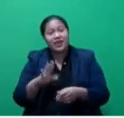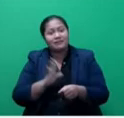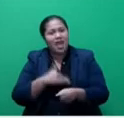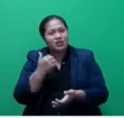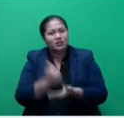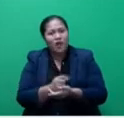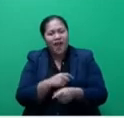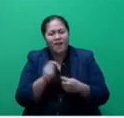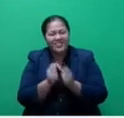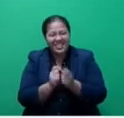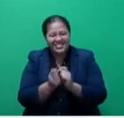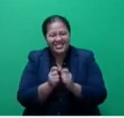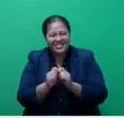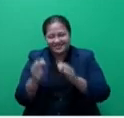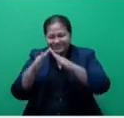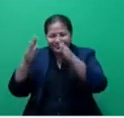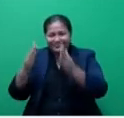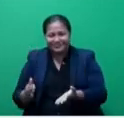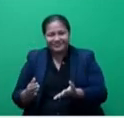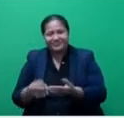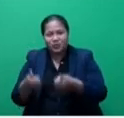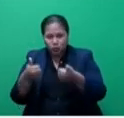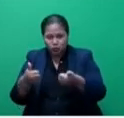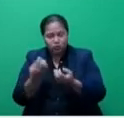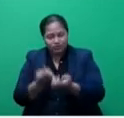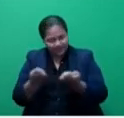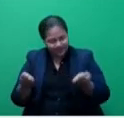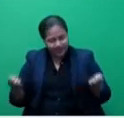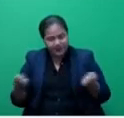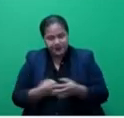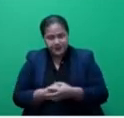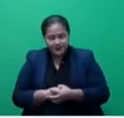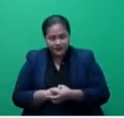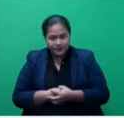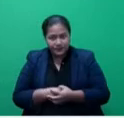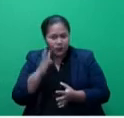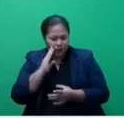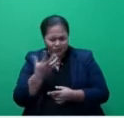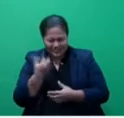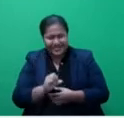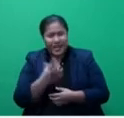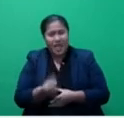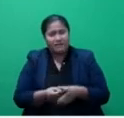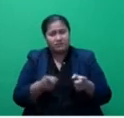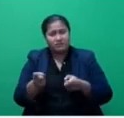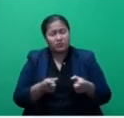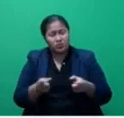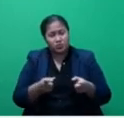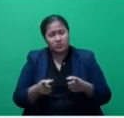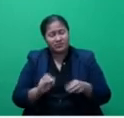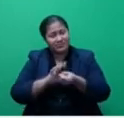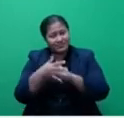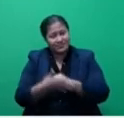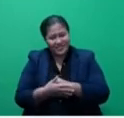facility continue to be credible. Mr. Speaker, sir, while we seem to have control over COVID-19 in Fiji, the burden of